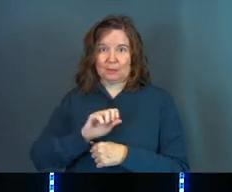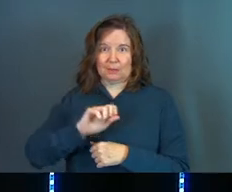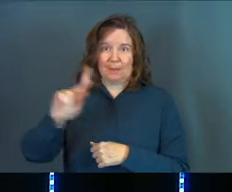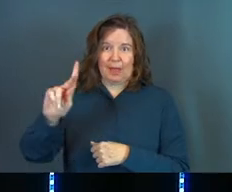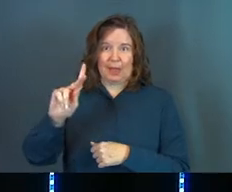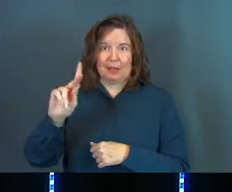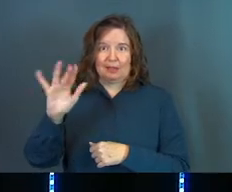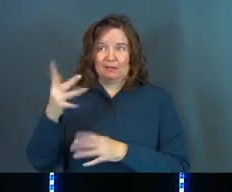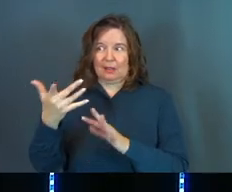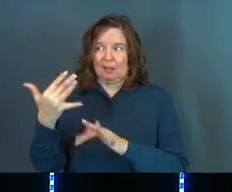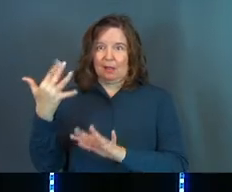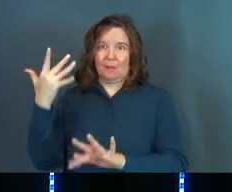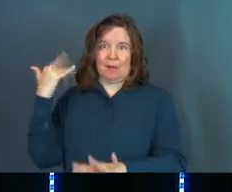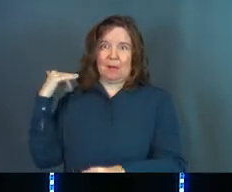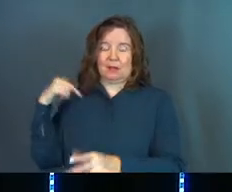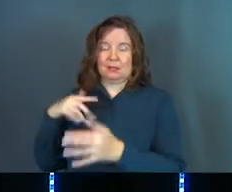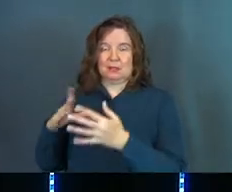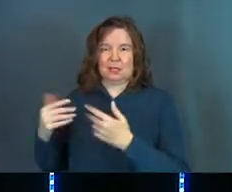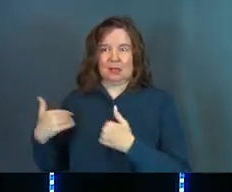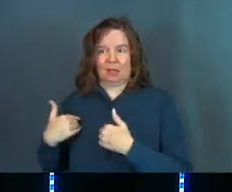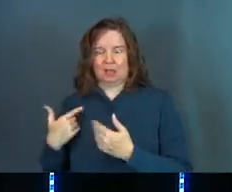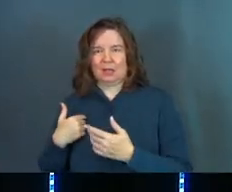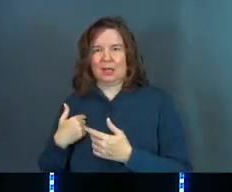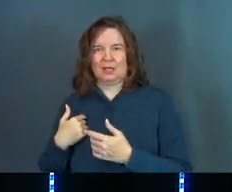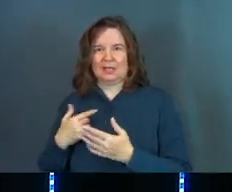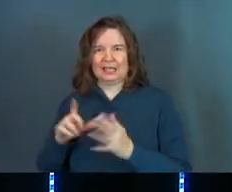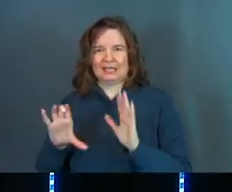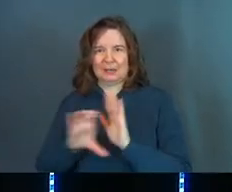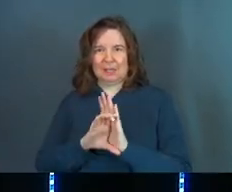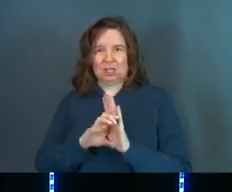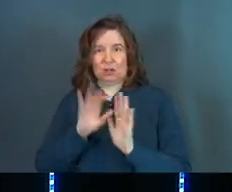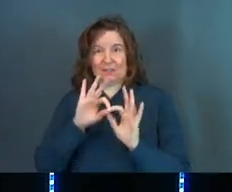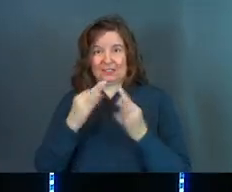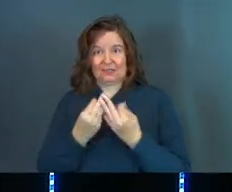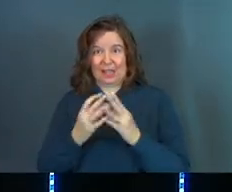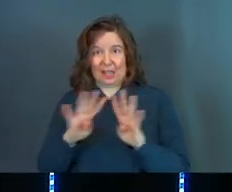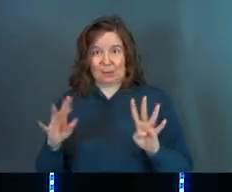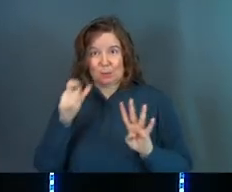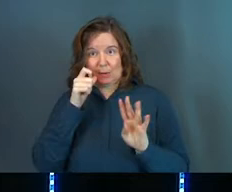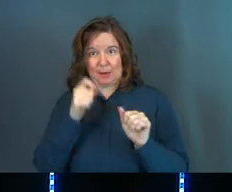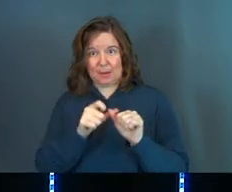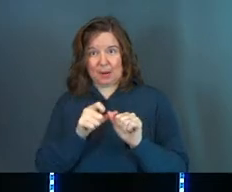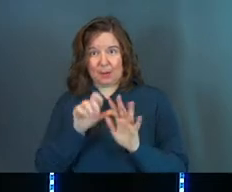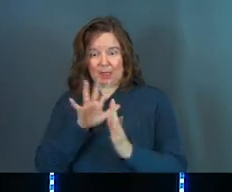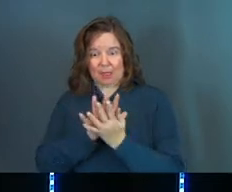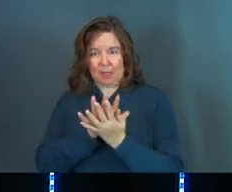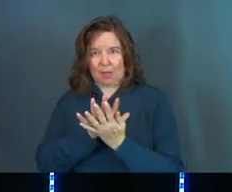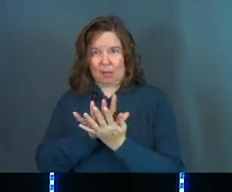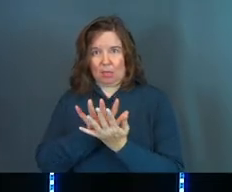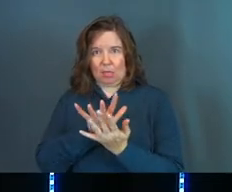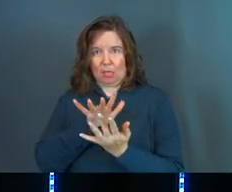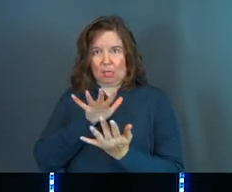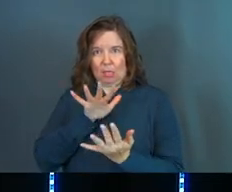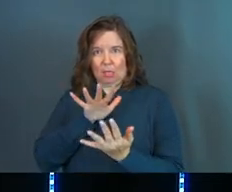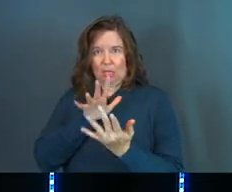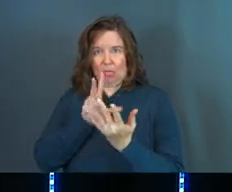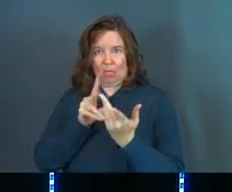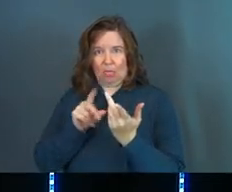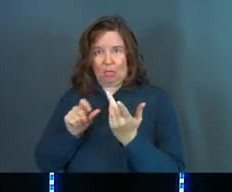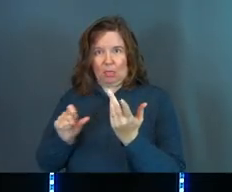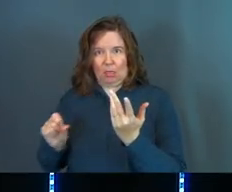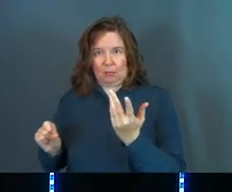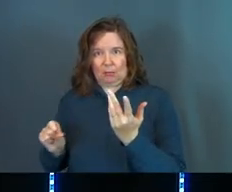bad stuff in the past, you know? And he's carrying around this, like, Polaroid picture of his family. And you remember how they, like, fade out? The more mistakes they make back